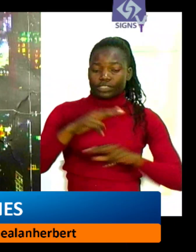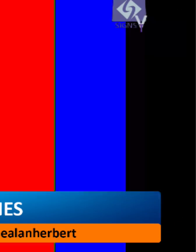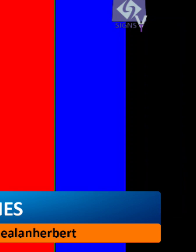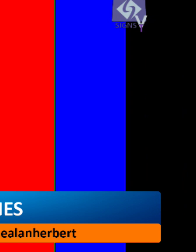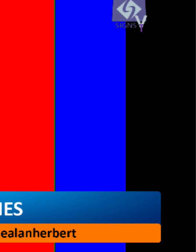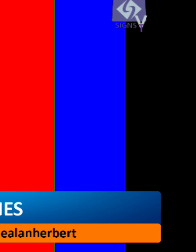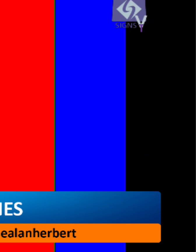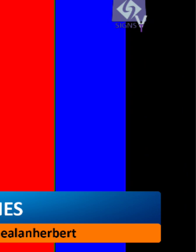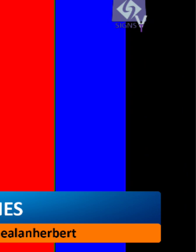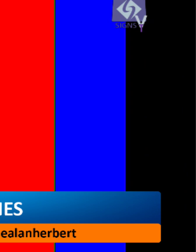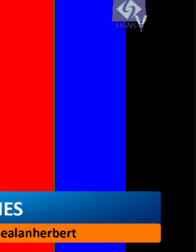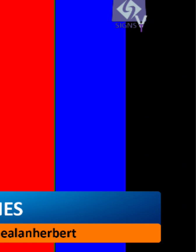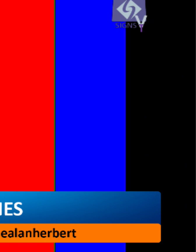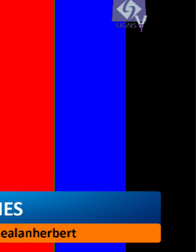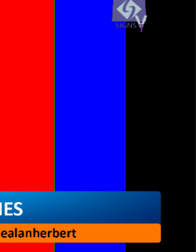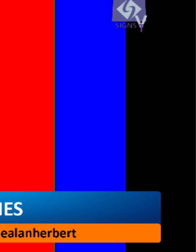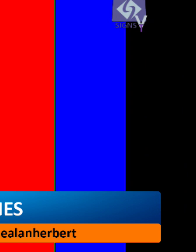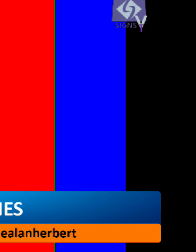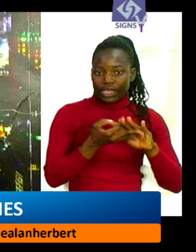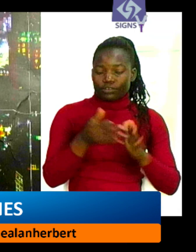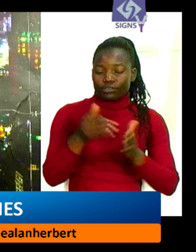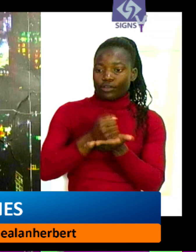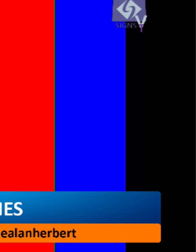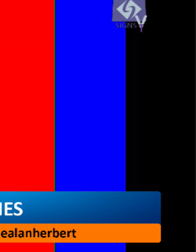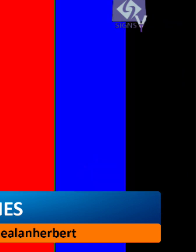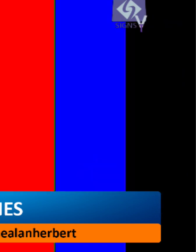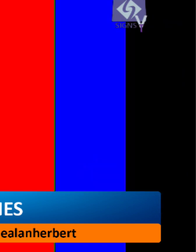investigations. Now, the investigations, we have